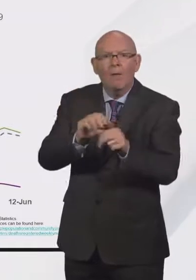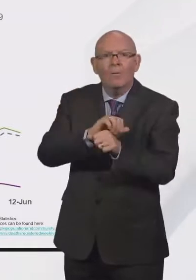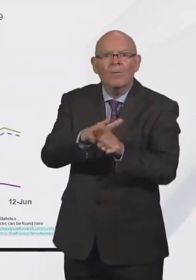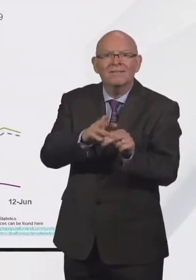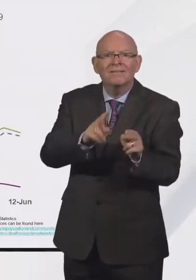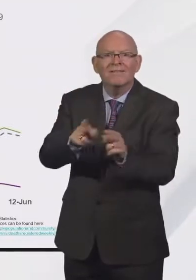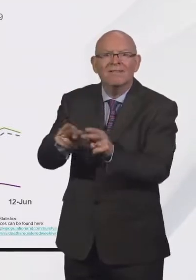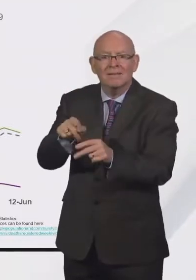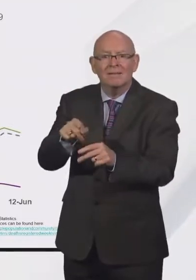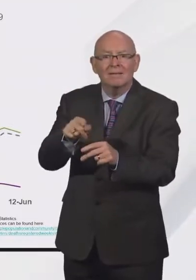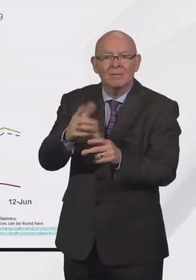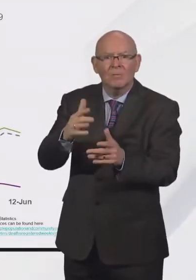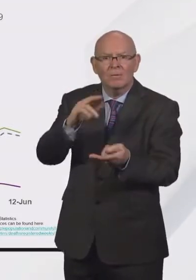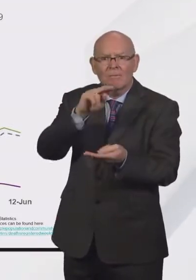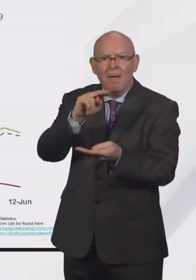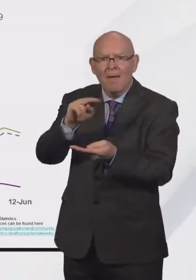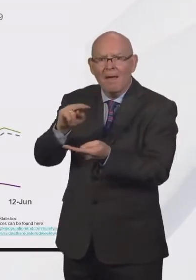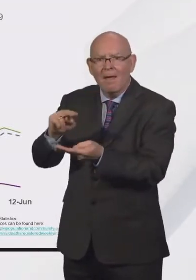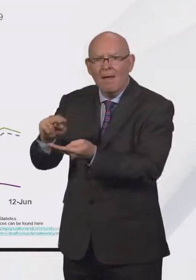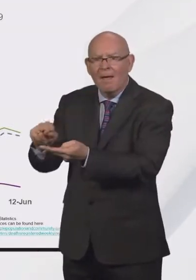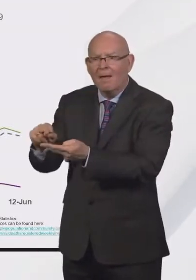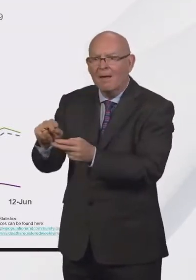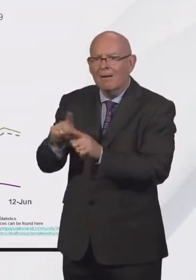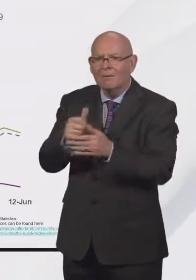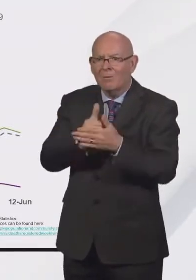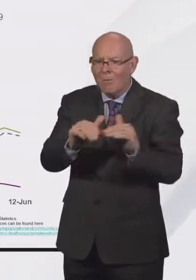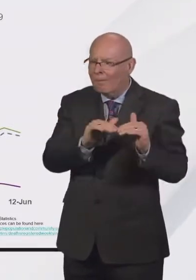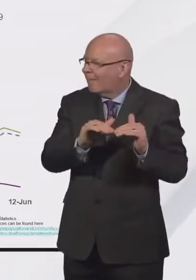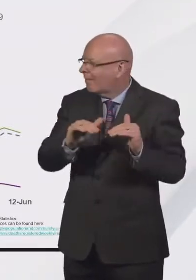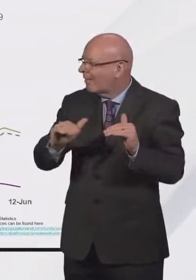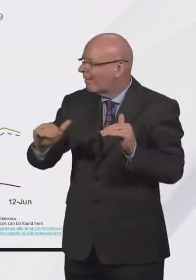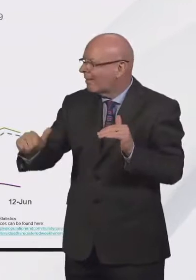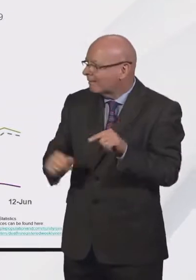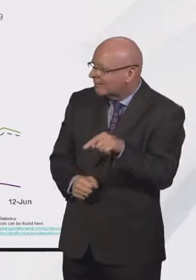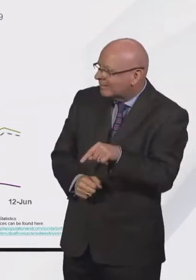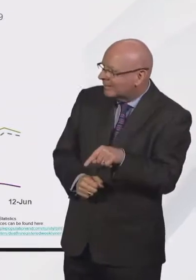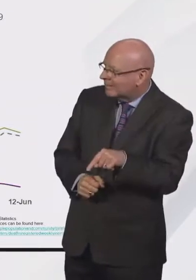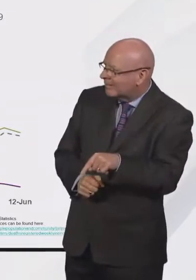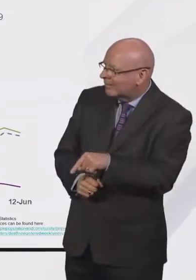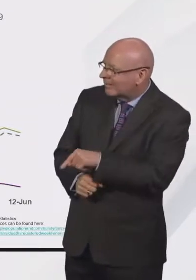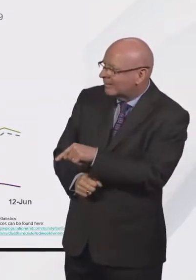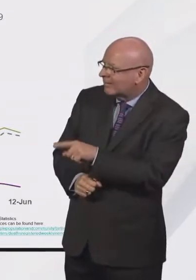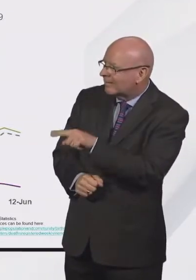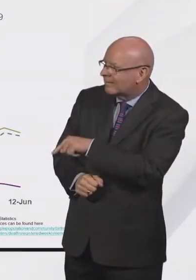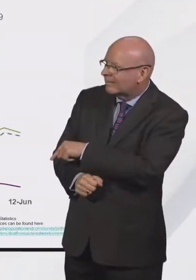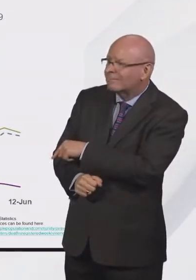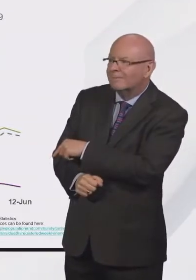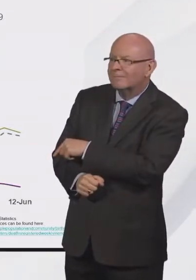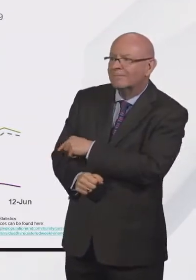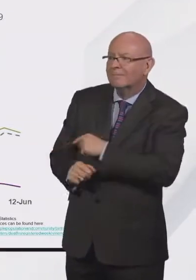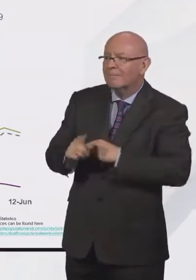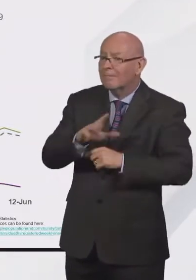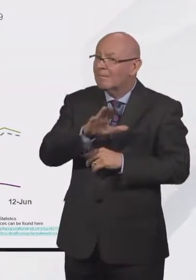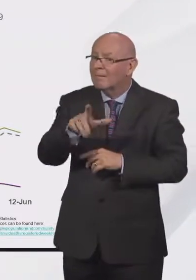growing across the world. It's coming down in the UK, but it hasn't gone away. And we need to be